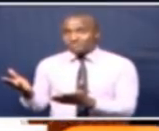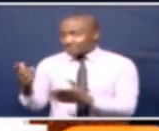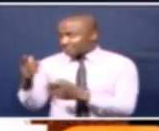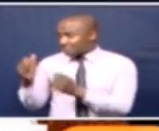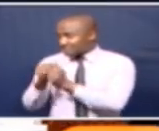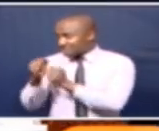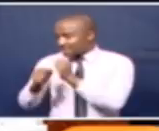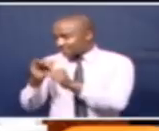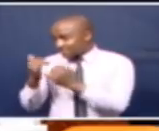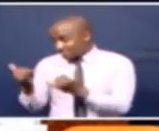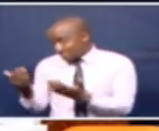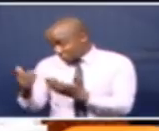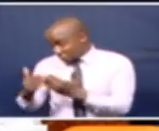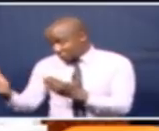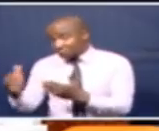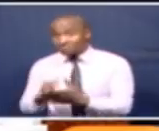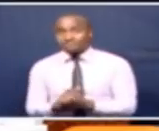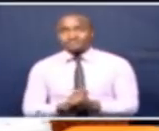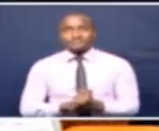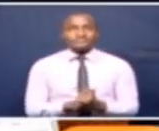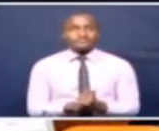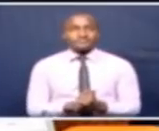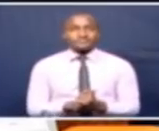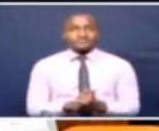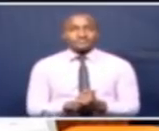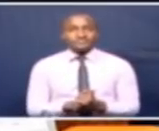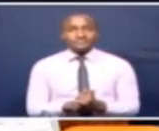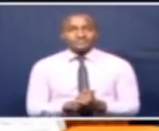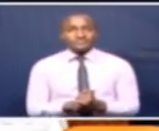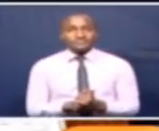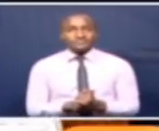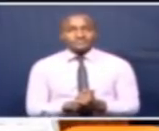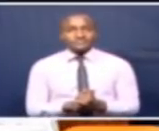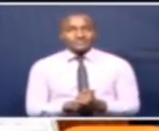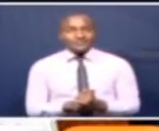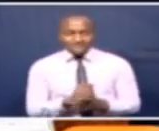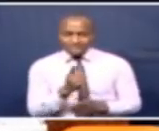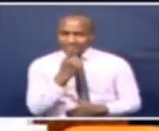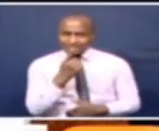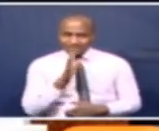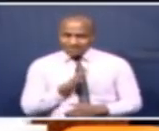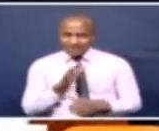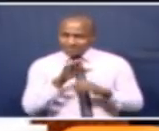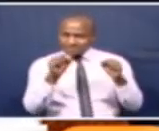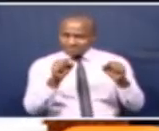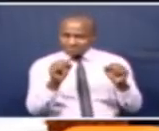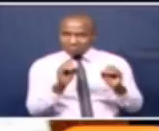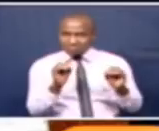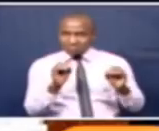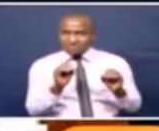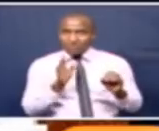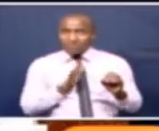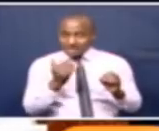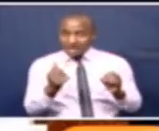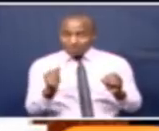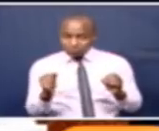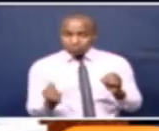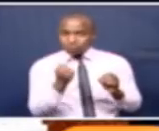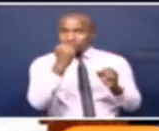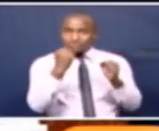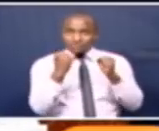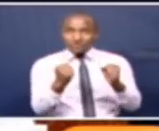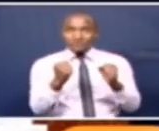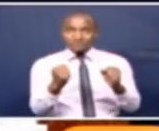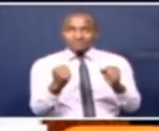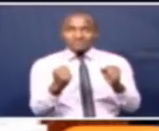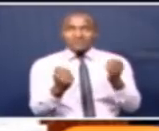now. Yeah. Yeah. I don't really think I'll be the first female president because women are rising really fast. Maybe